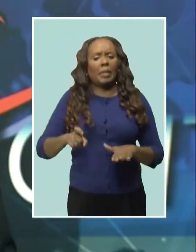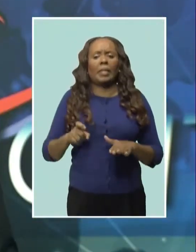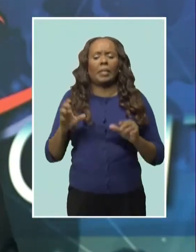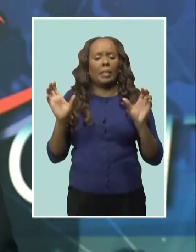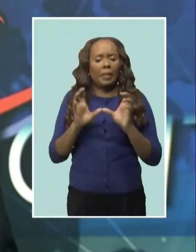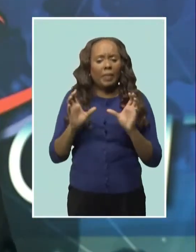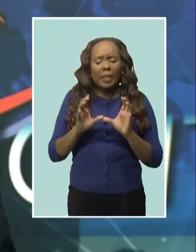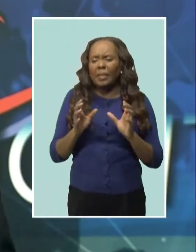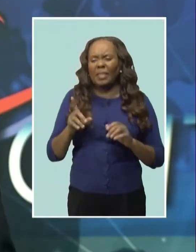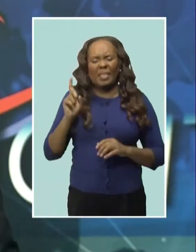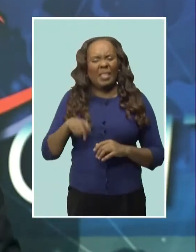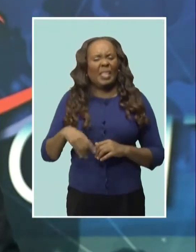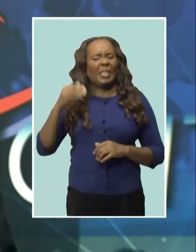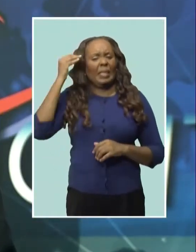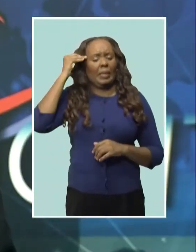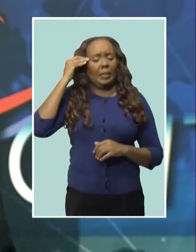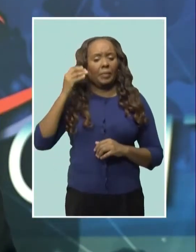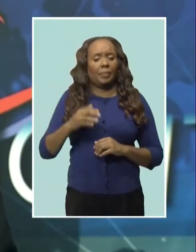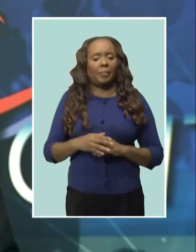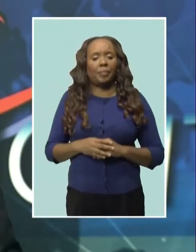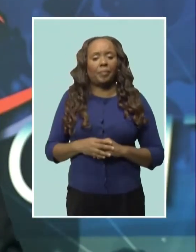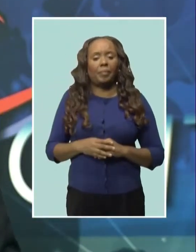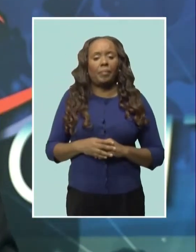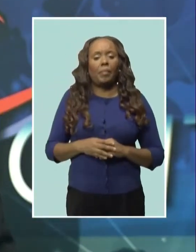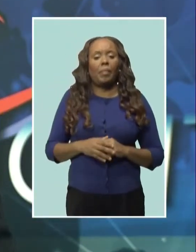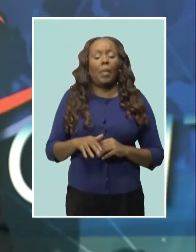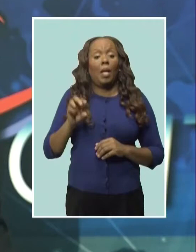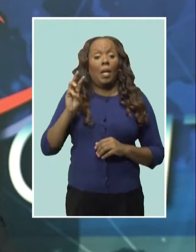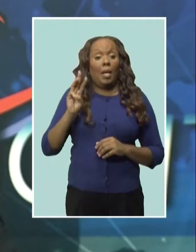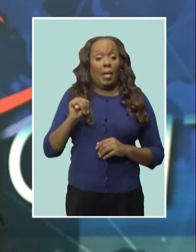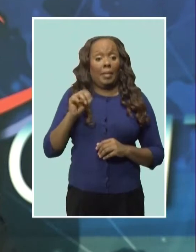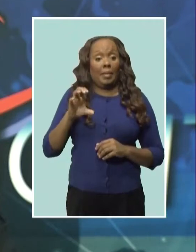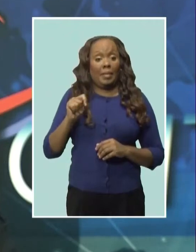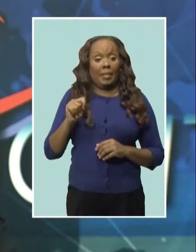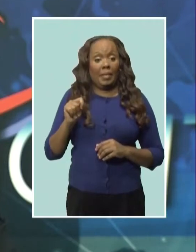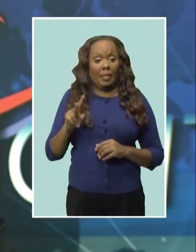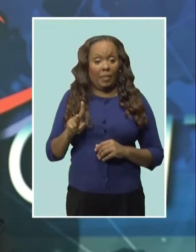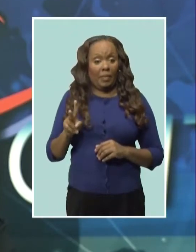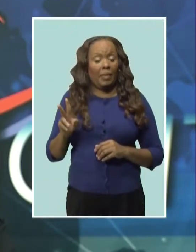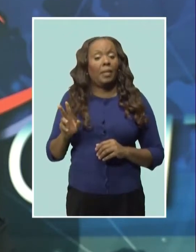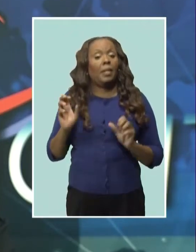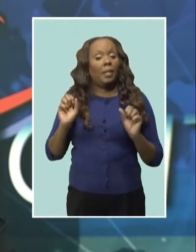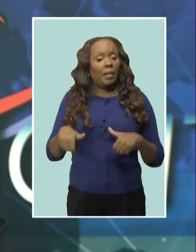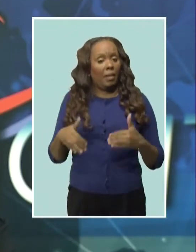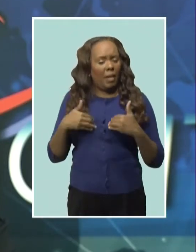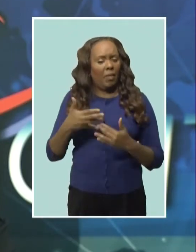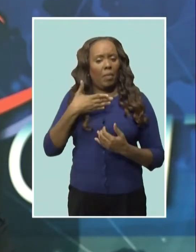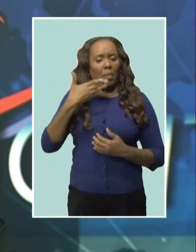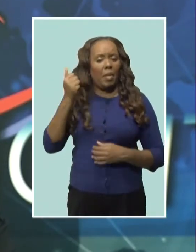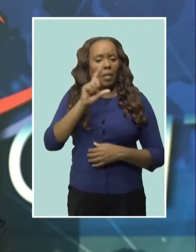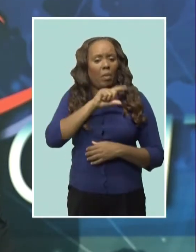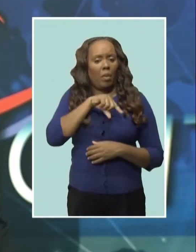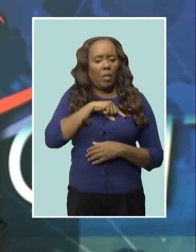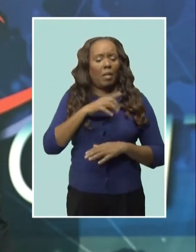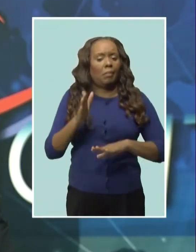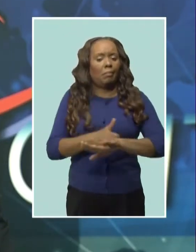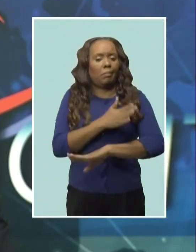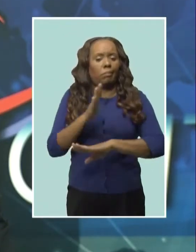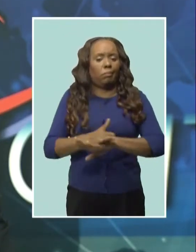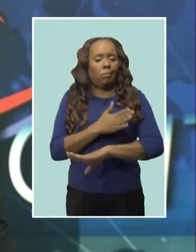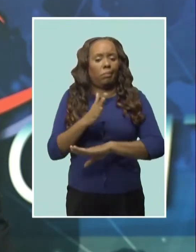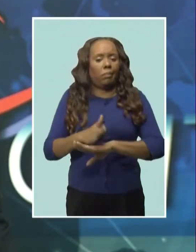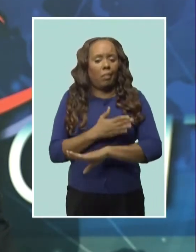MCTV subscribers can expect a much better quality of service now that extensive work has been completed on the transmission line